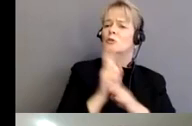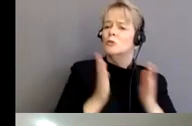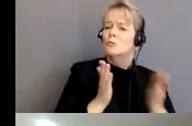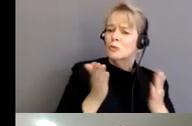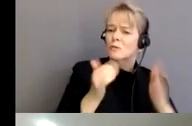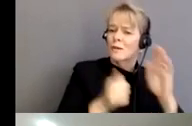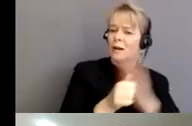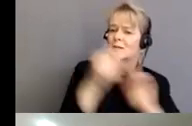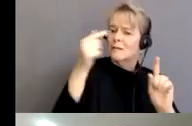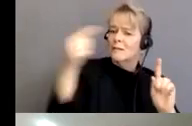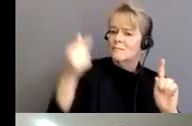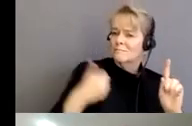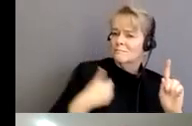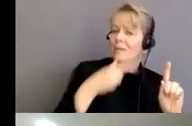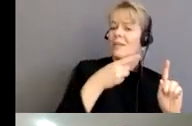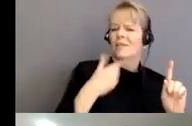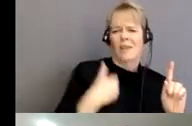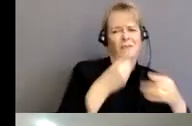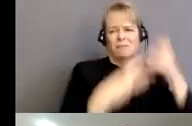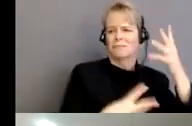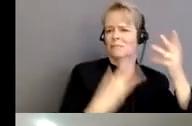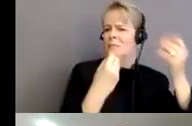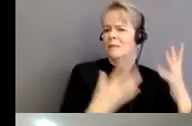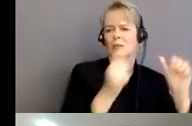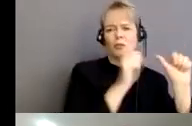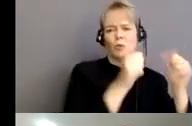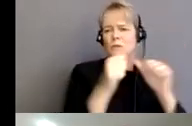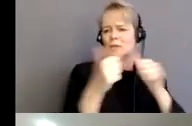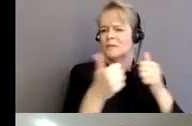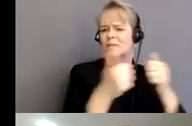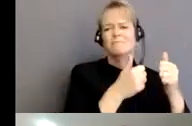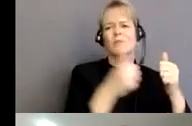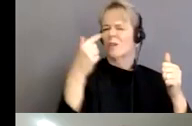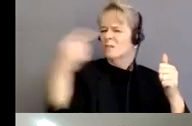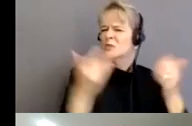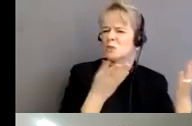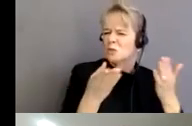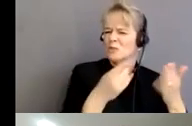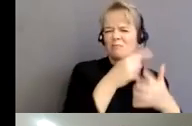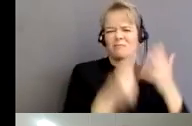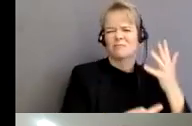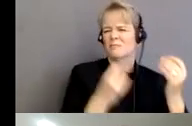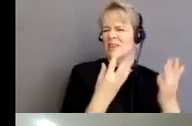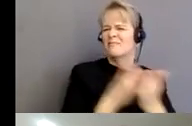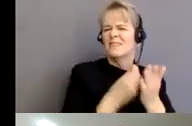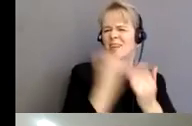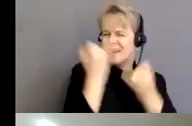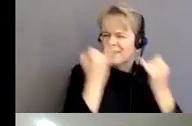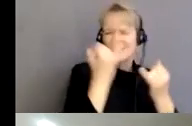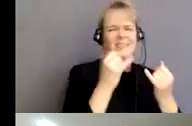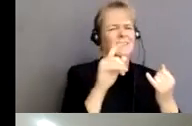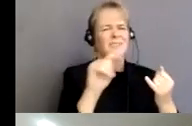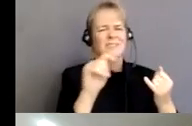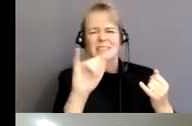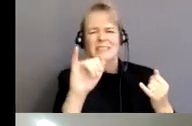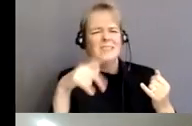have many of the associations, or sorry, the government services have a lot of financial tips and tools. Our social media